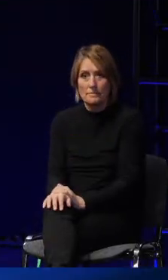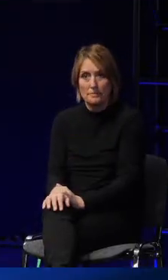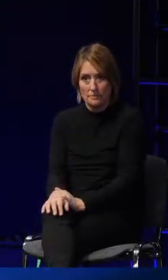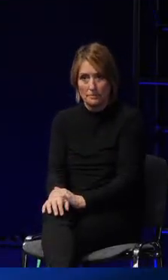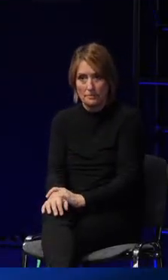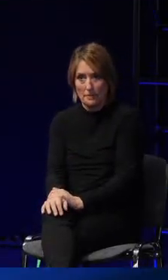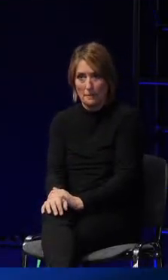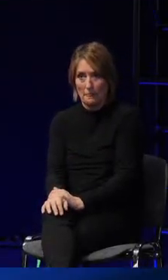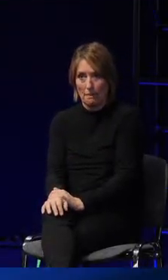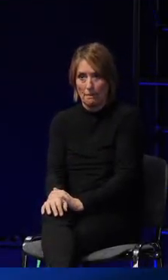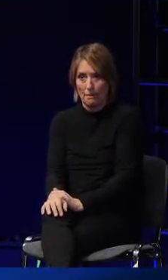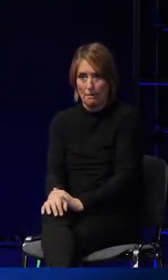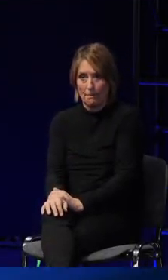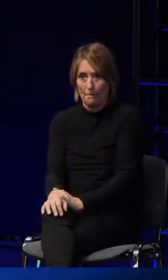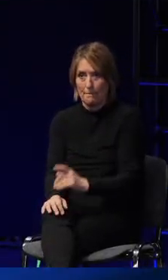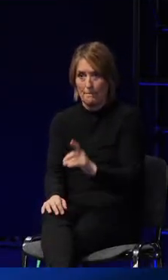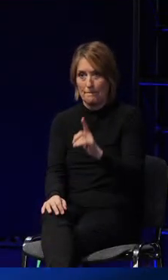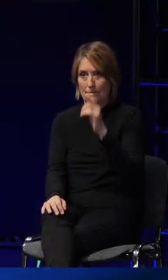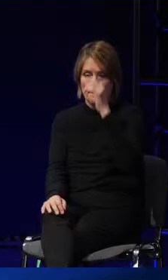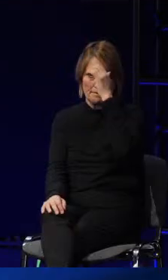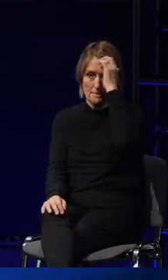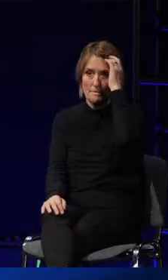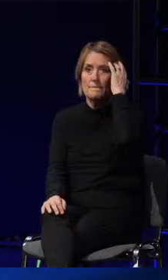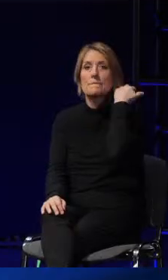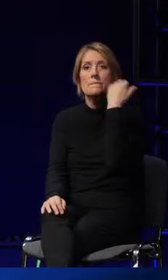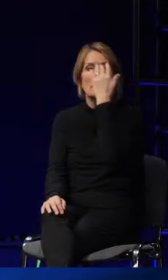Yes, in the back. Stand up, please.